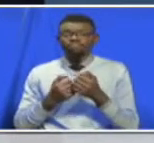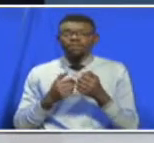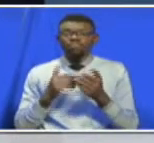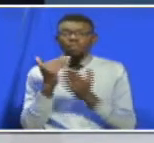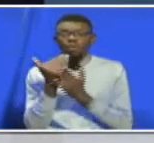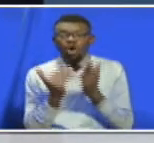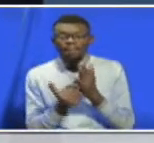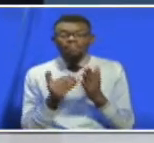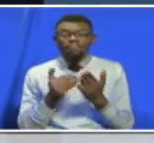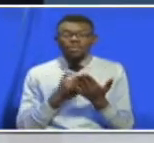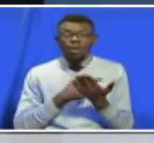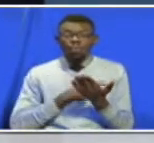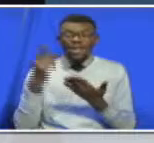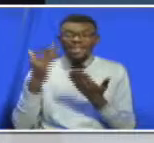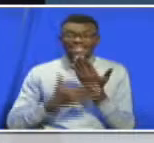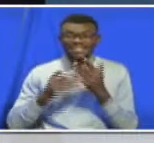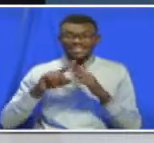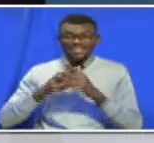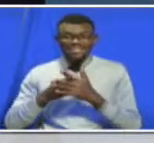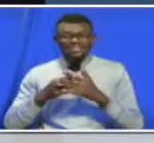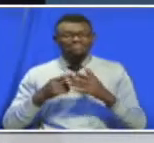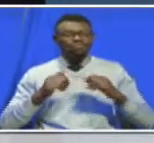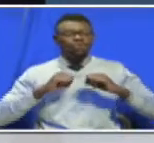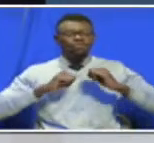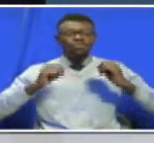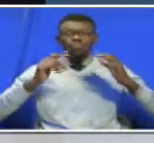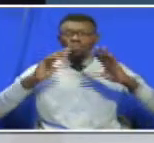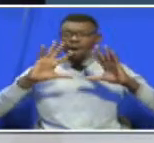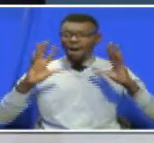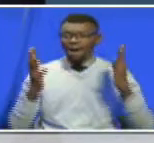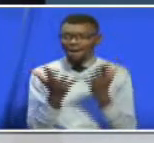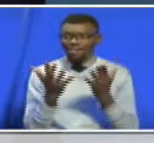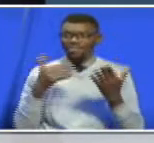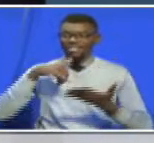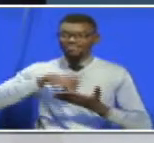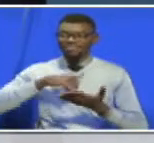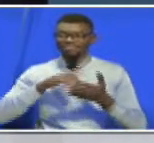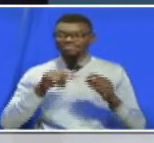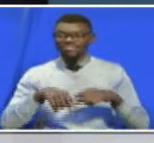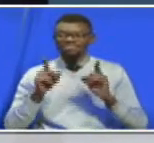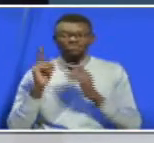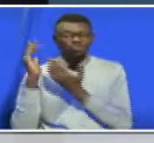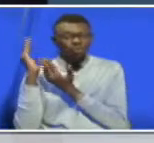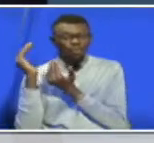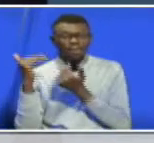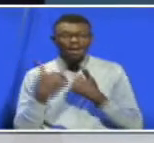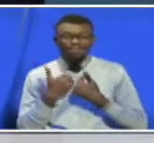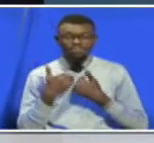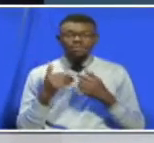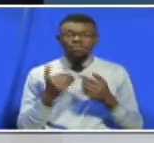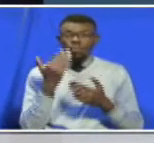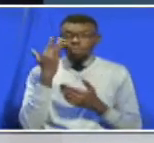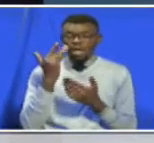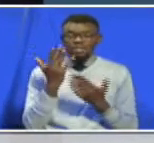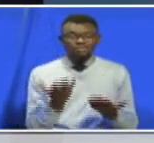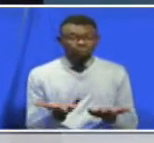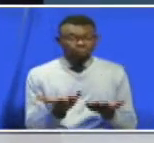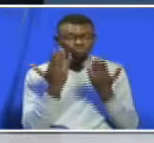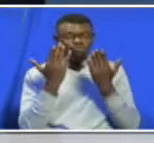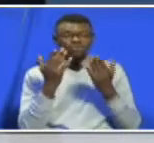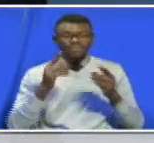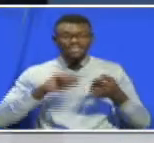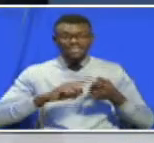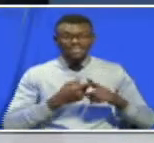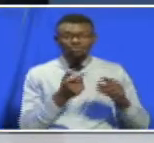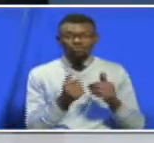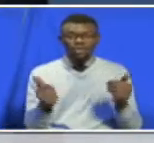its start this weekend. Officials from around the world who will be part of the tournament have expressed optimism at improved standards from the competition that